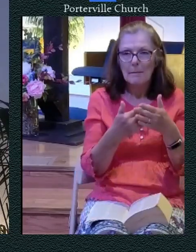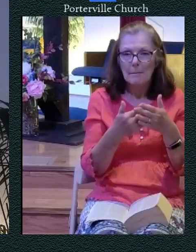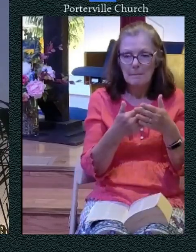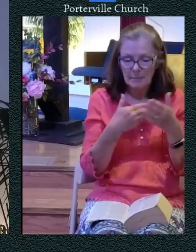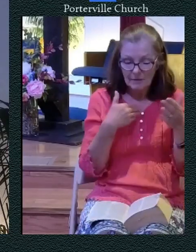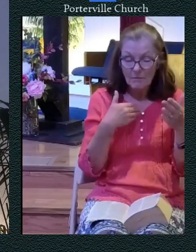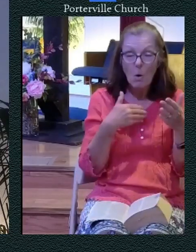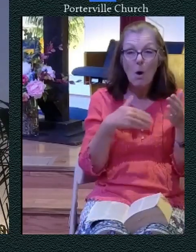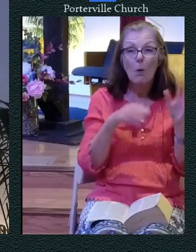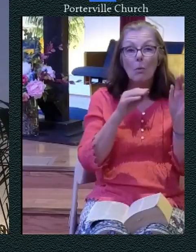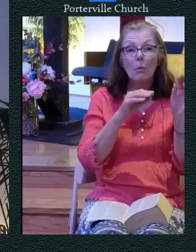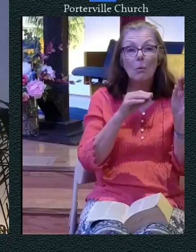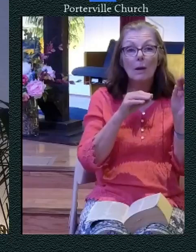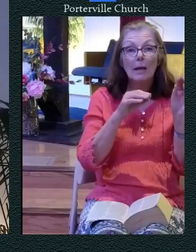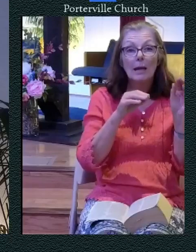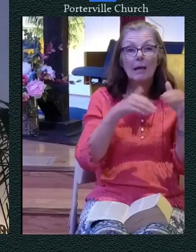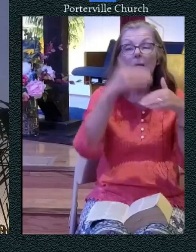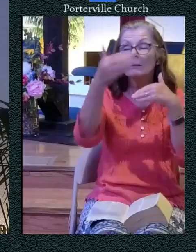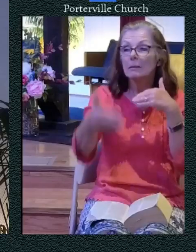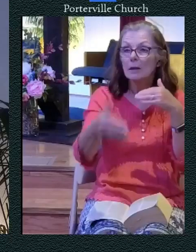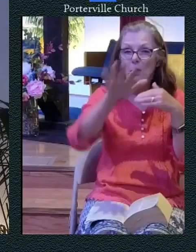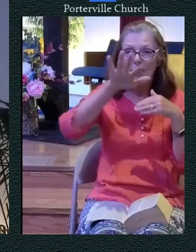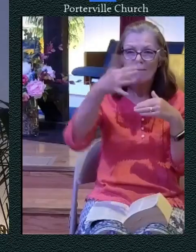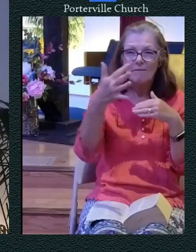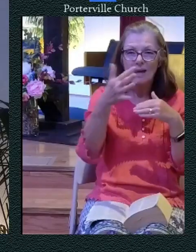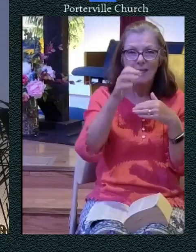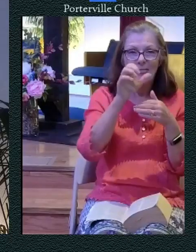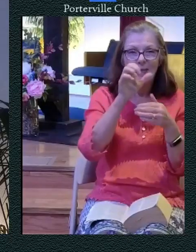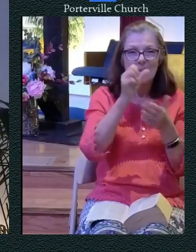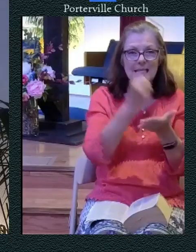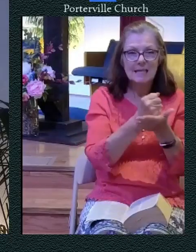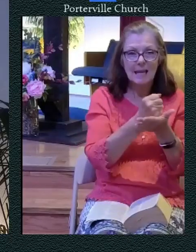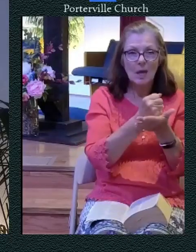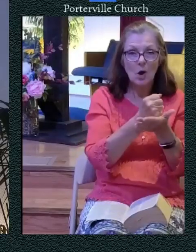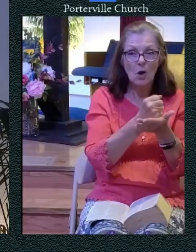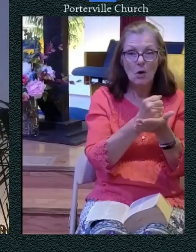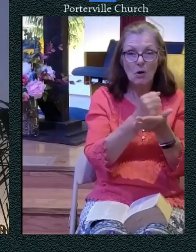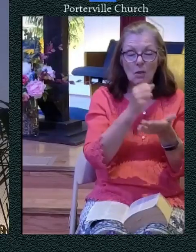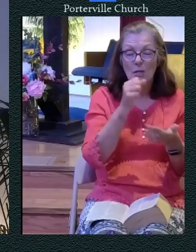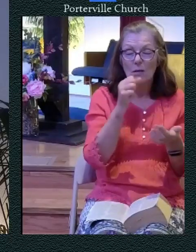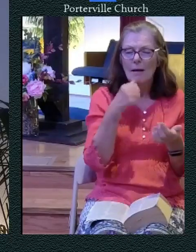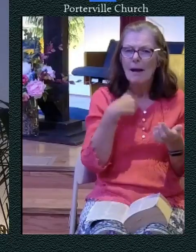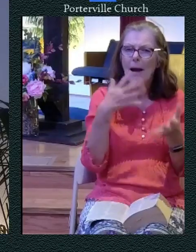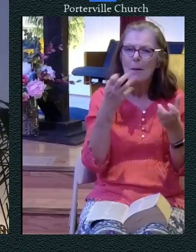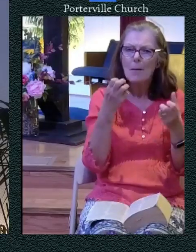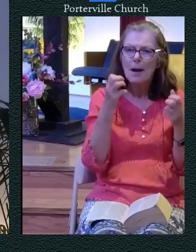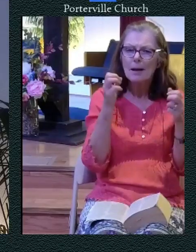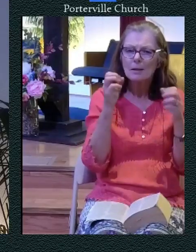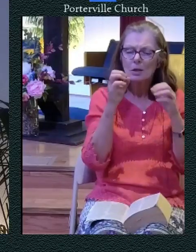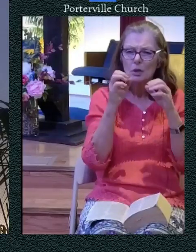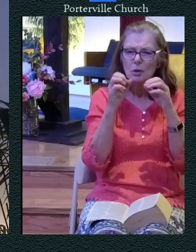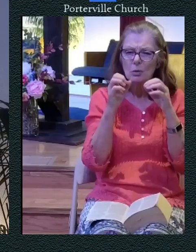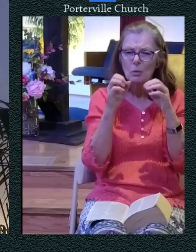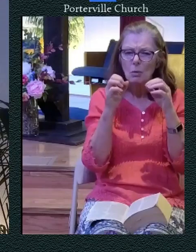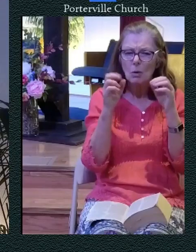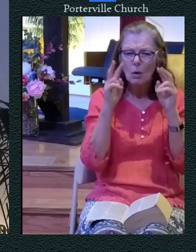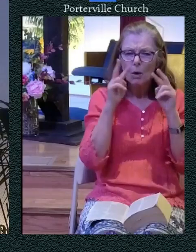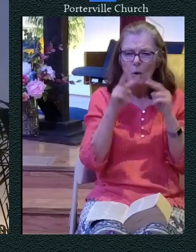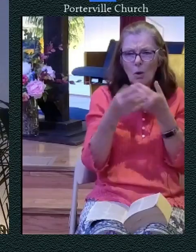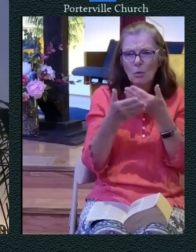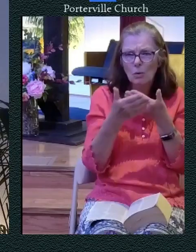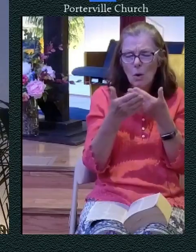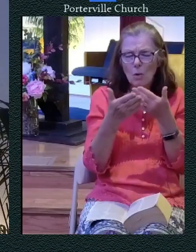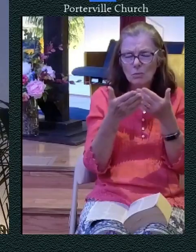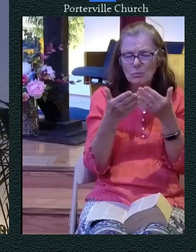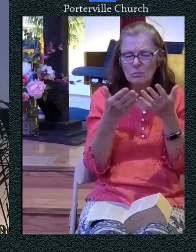seal, I wanted to take a little bit closer look together with you at this idea